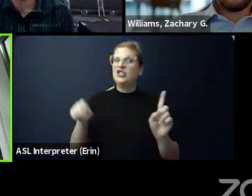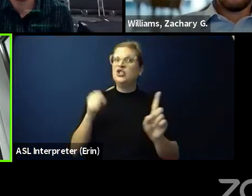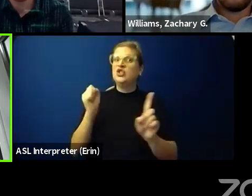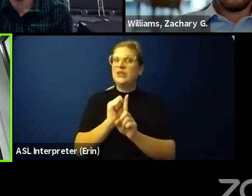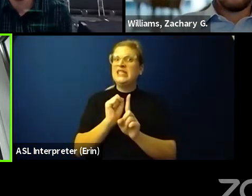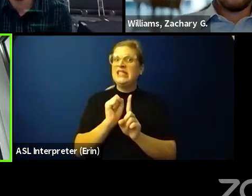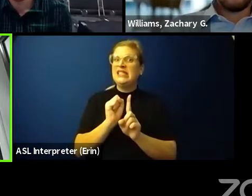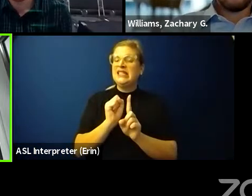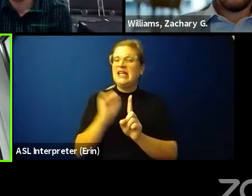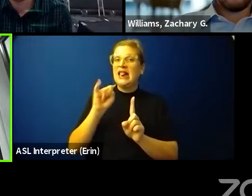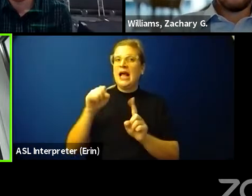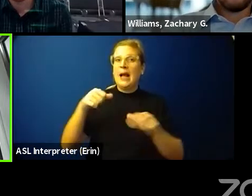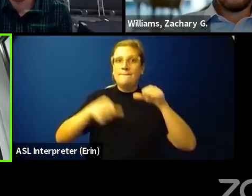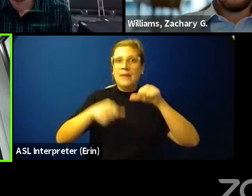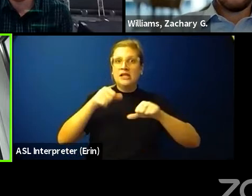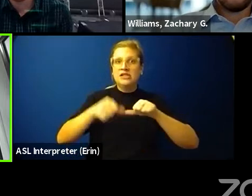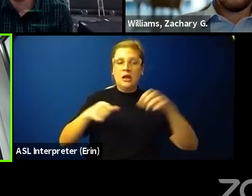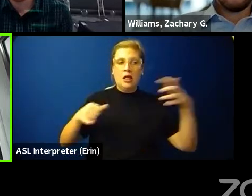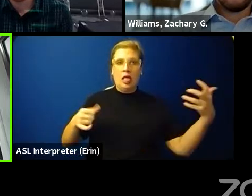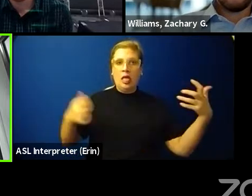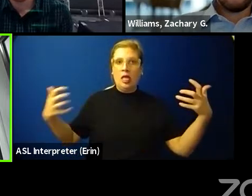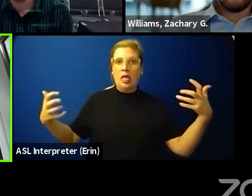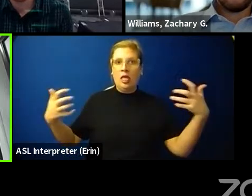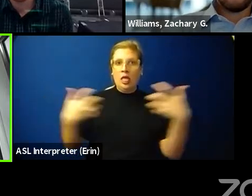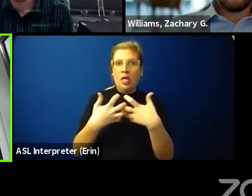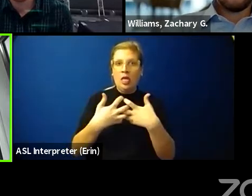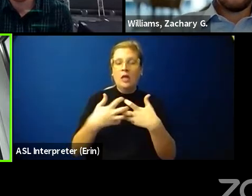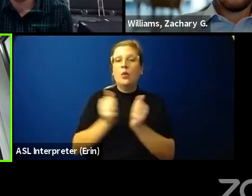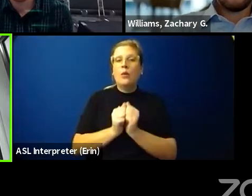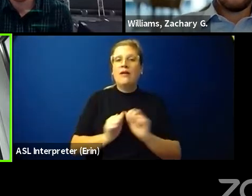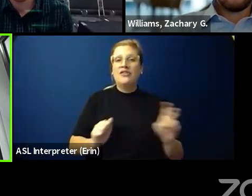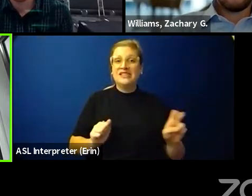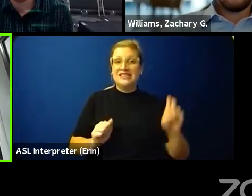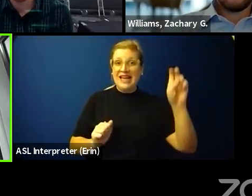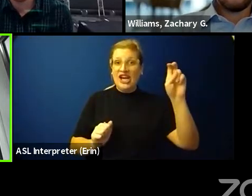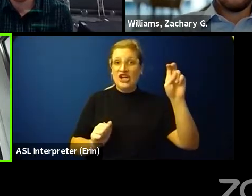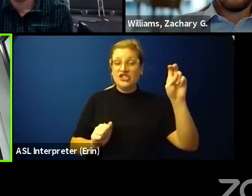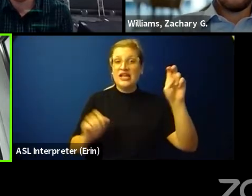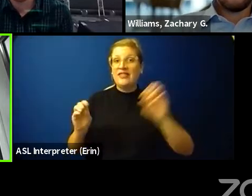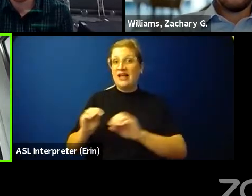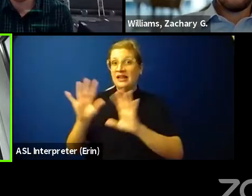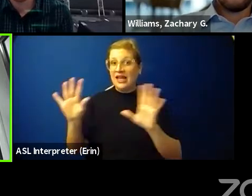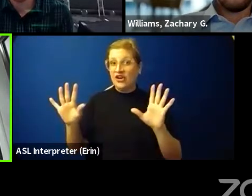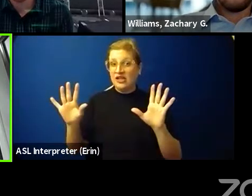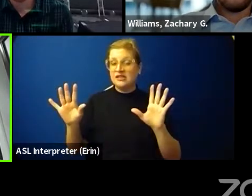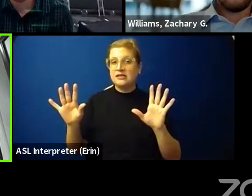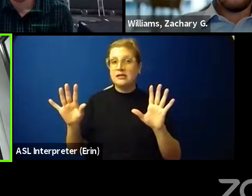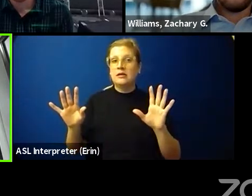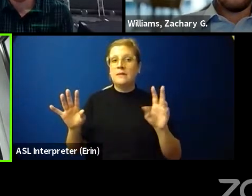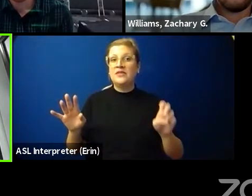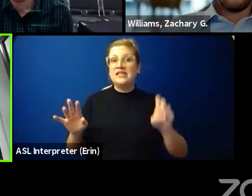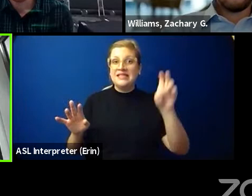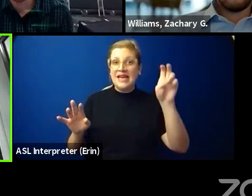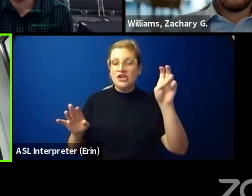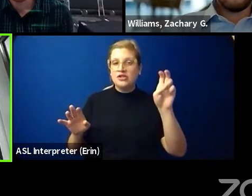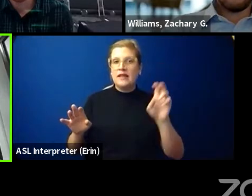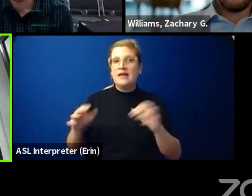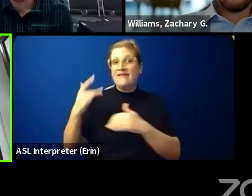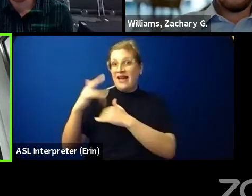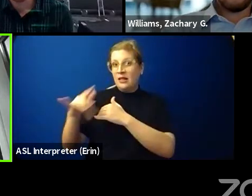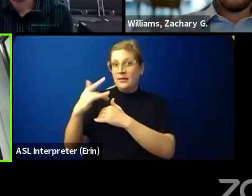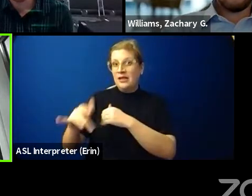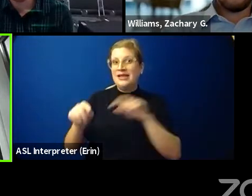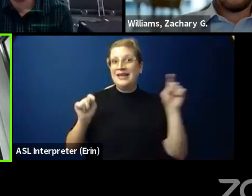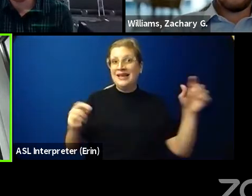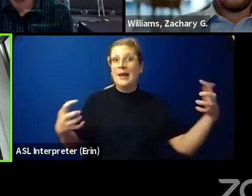jigsaw puzzle trying to get everything to work, and with stairs and clearances, that 2.5 feet really makes life a lot easier. But at the end of the day, if it's